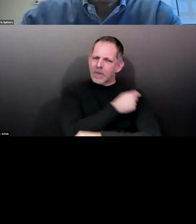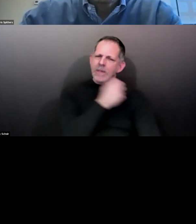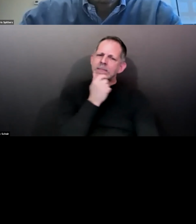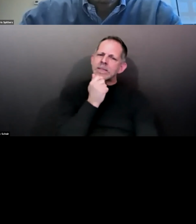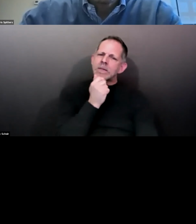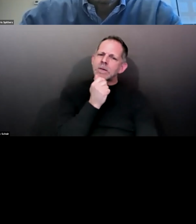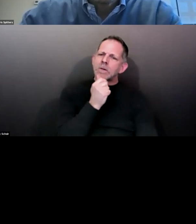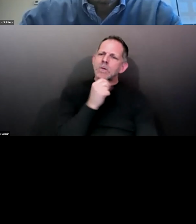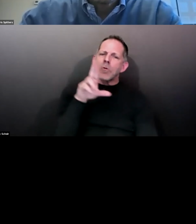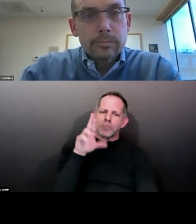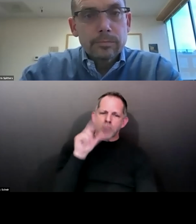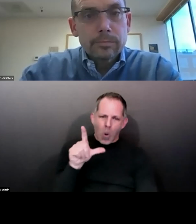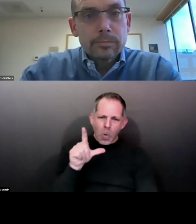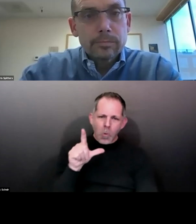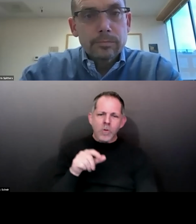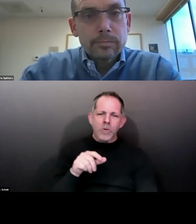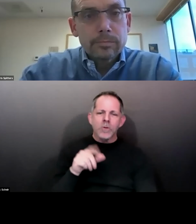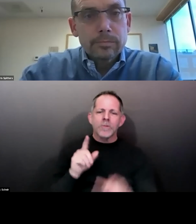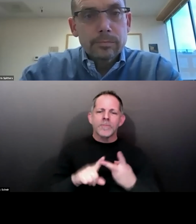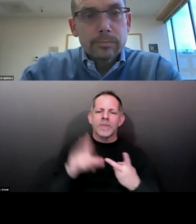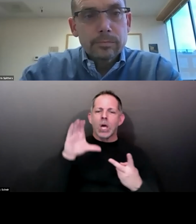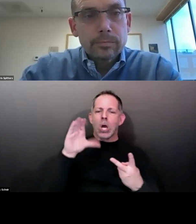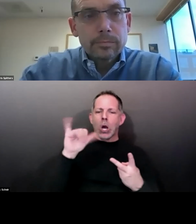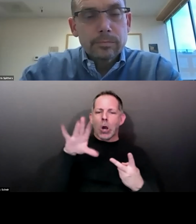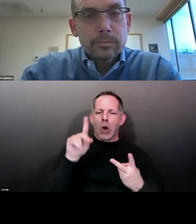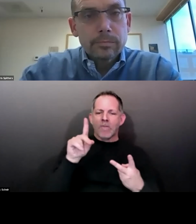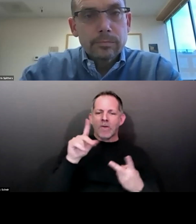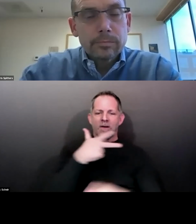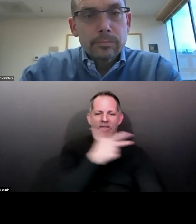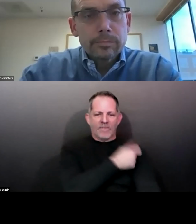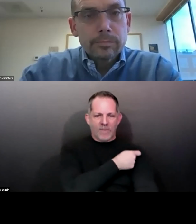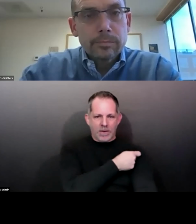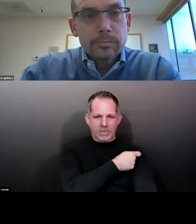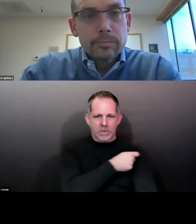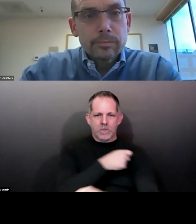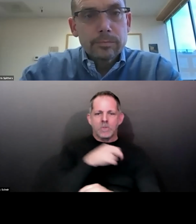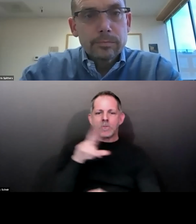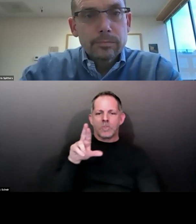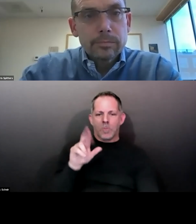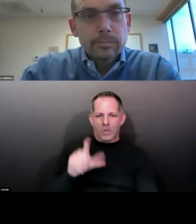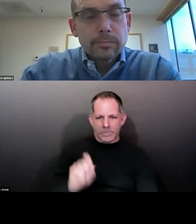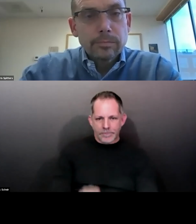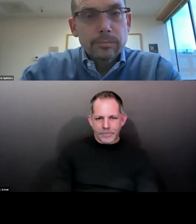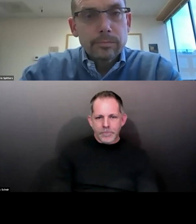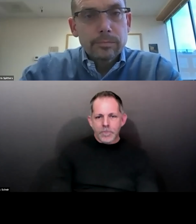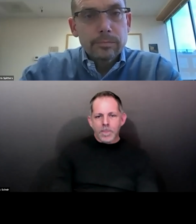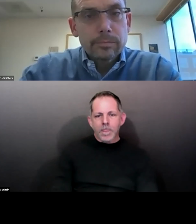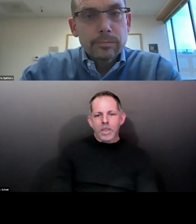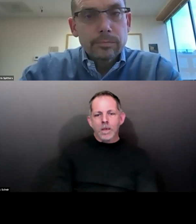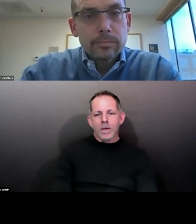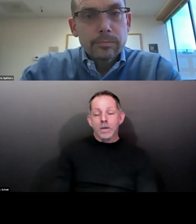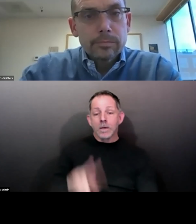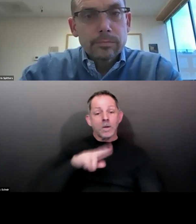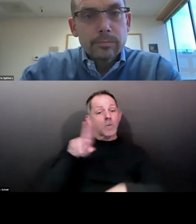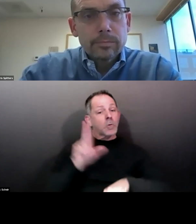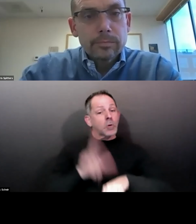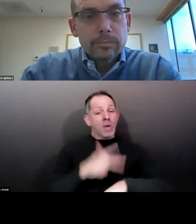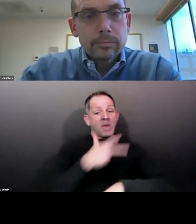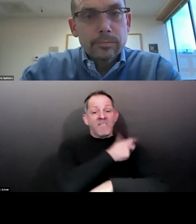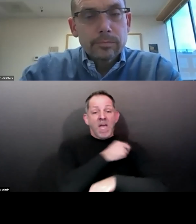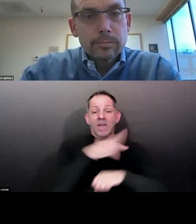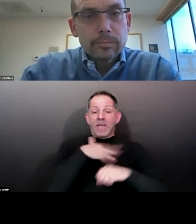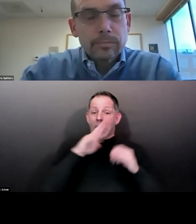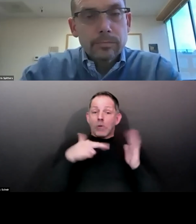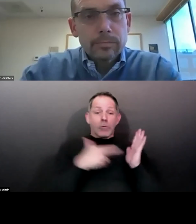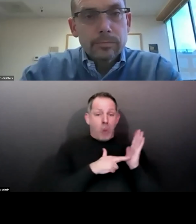start with the normal role of vaccine distribution in the county and what the health district's role is. Primarily,